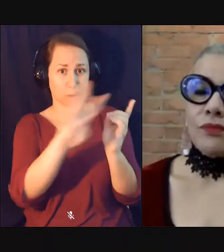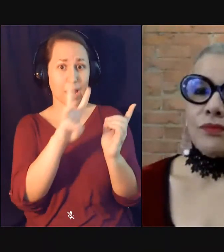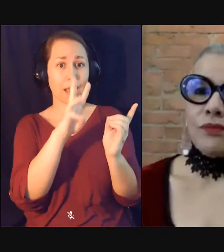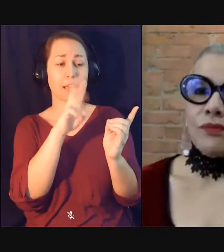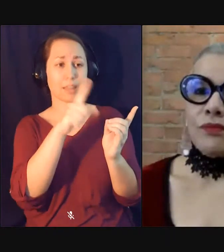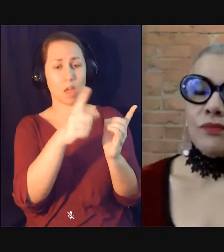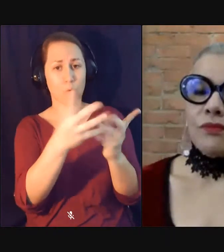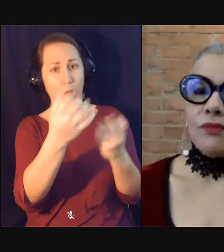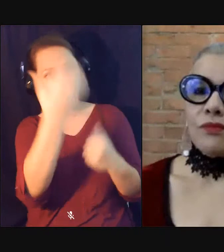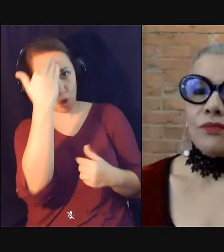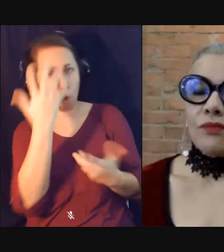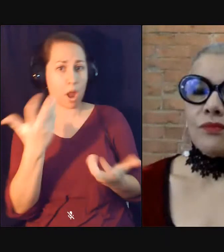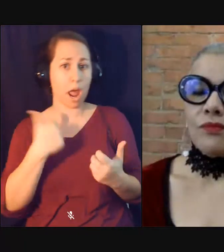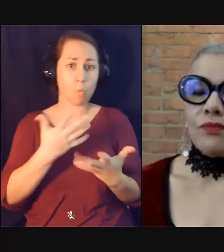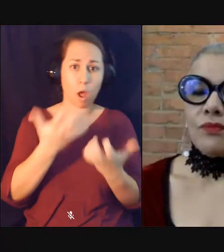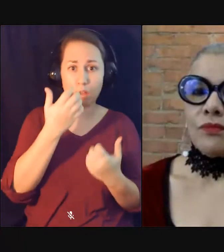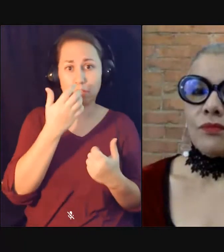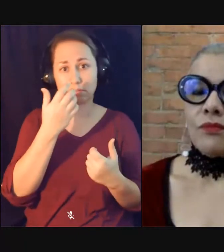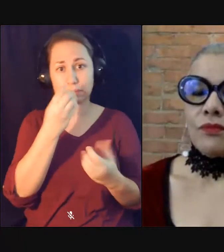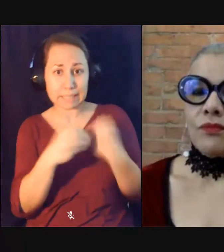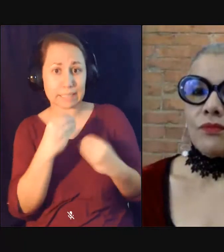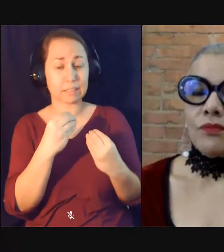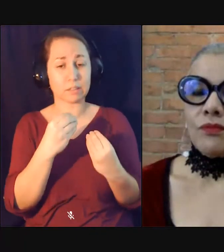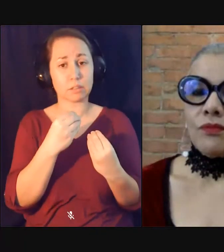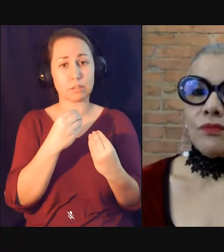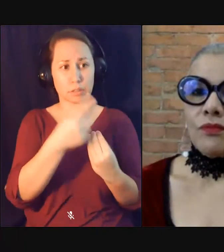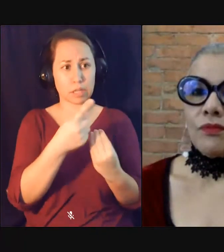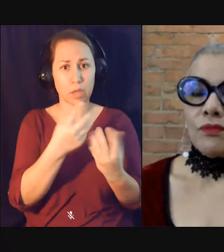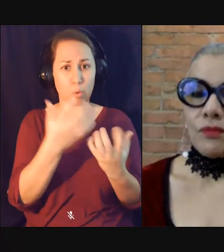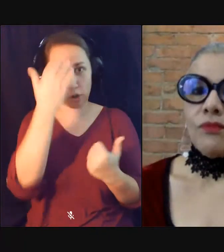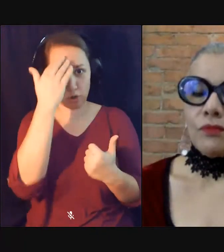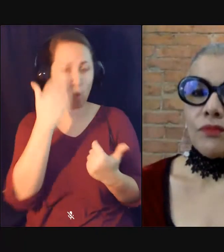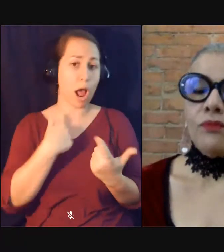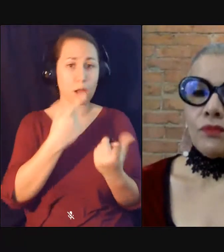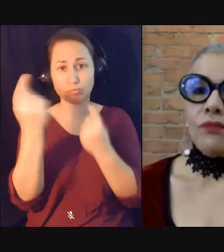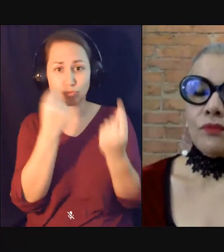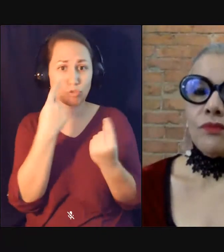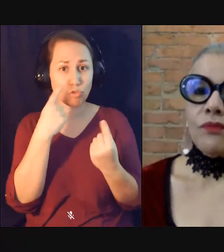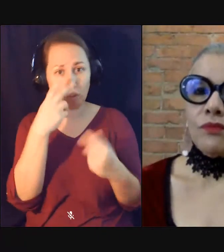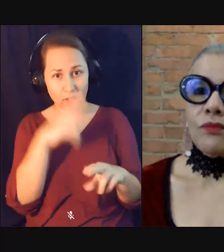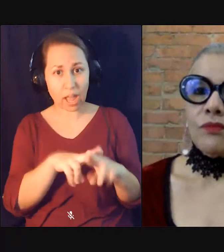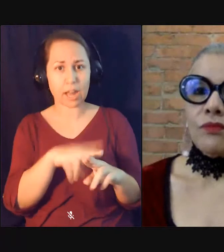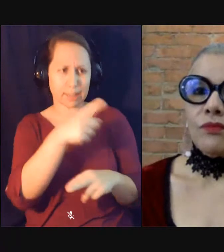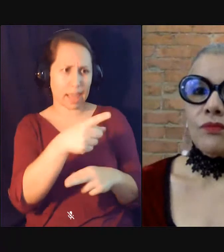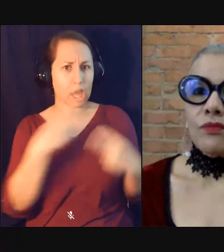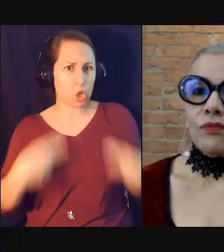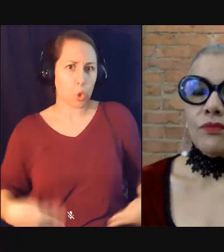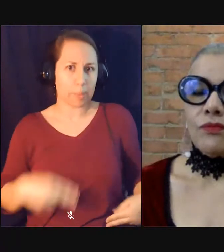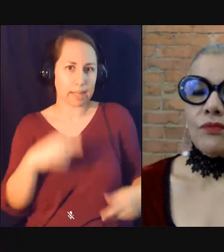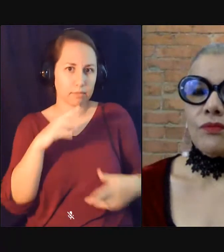like to eat and what I did for fun. They are humans first and foremost. And they make the human choice to engage in